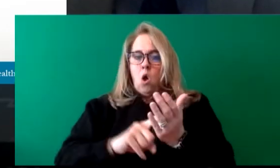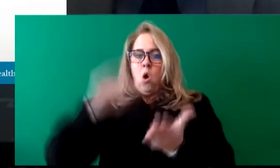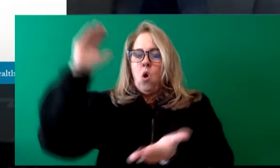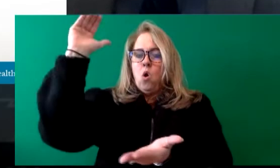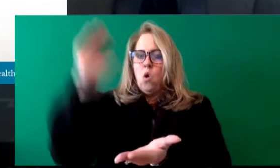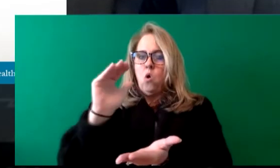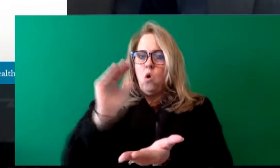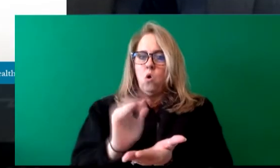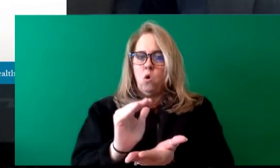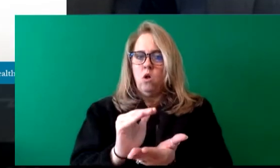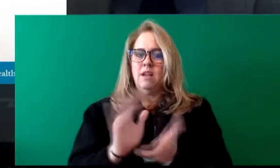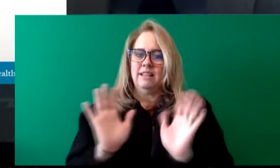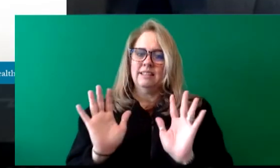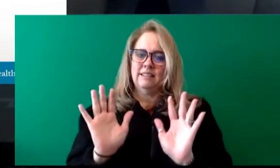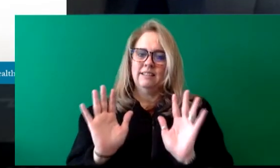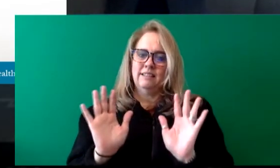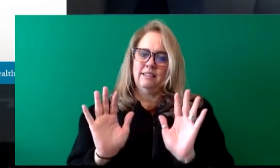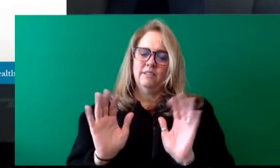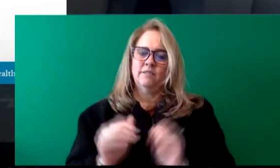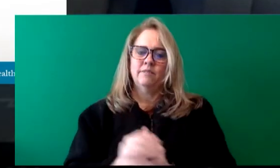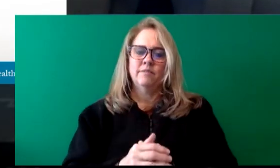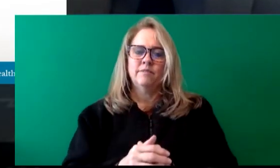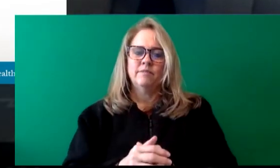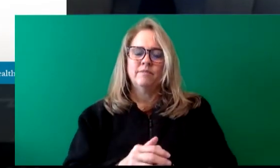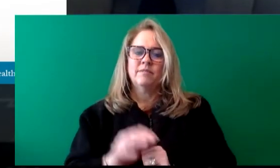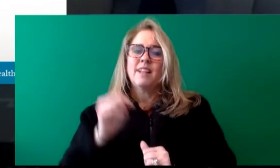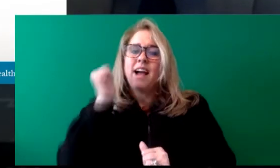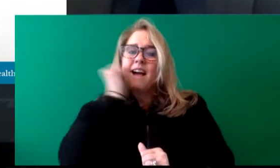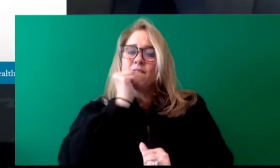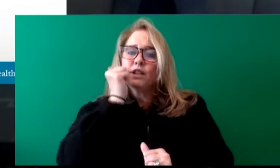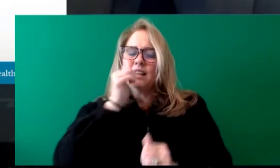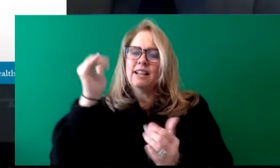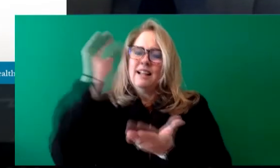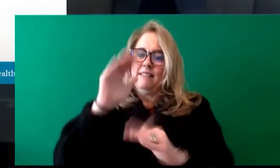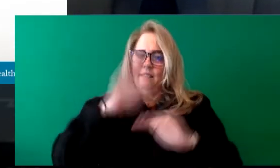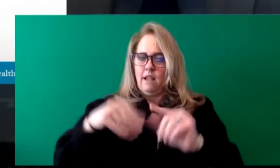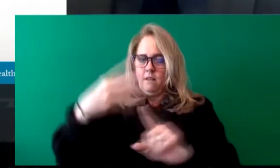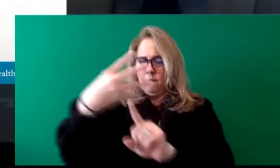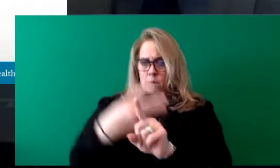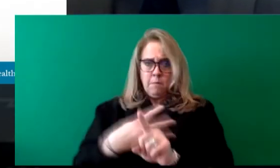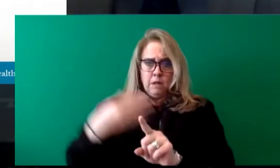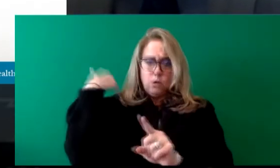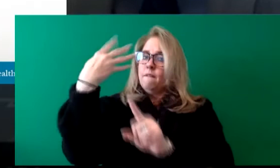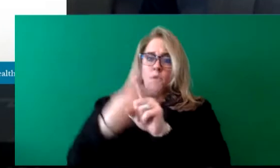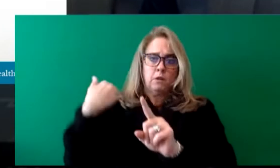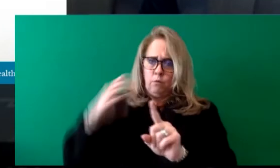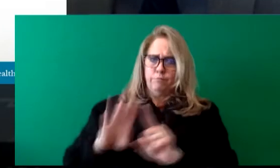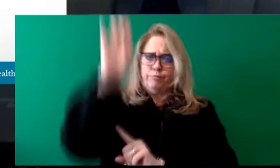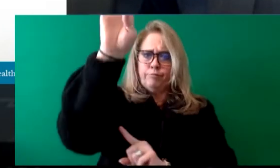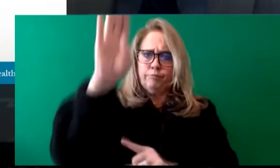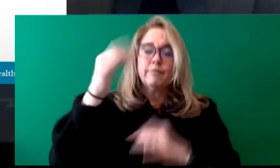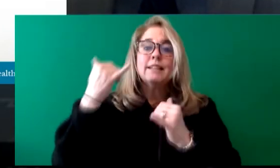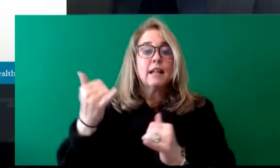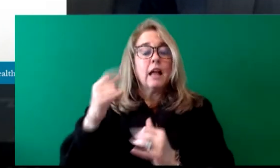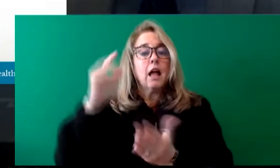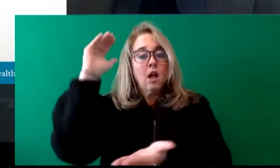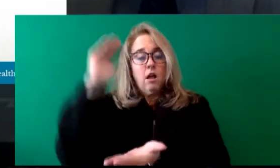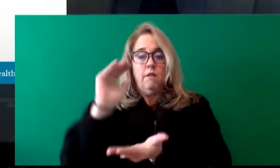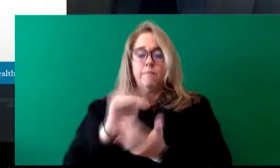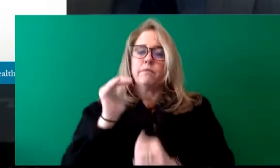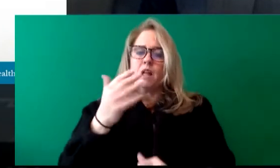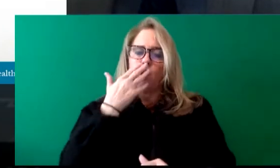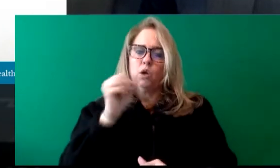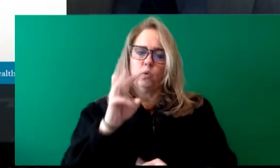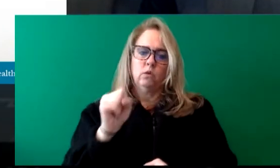be less than the previous 4 months, and has produced, thankfully, a little less than 1 death per day. February is not done